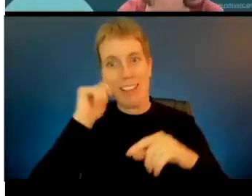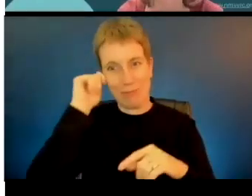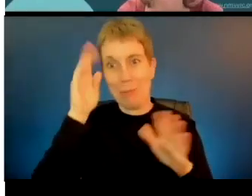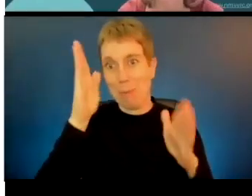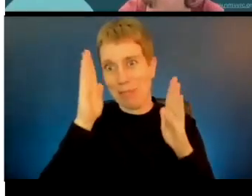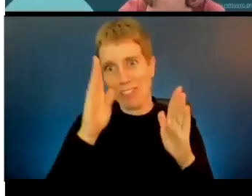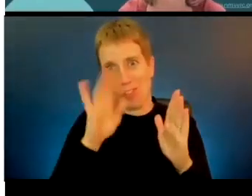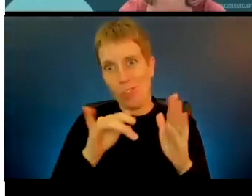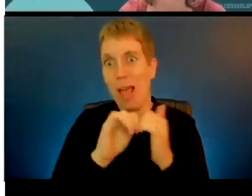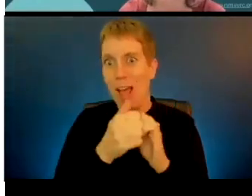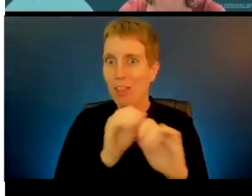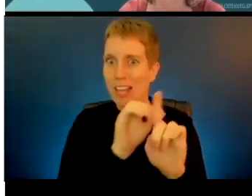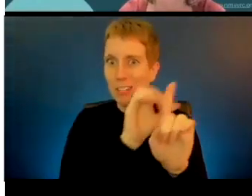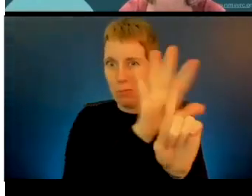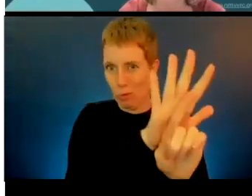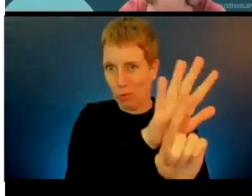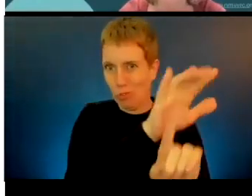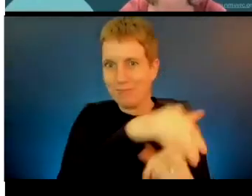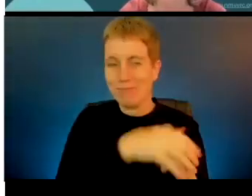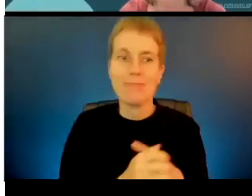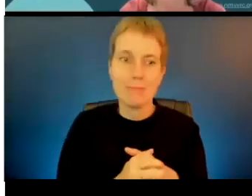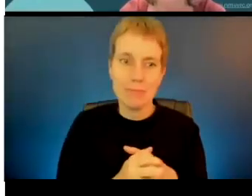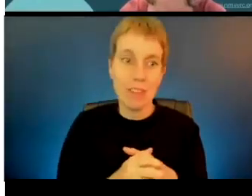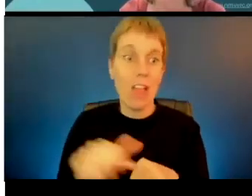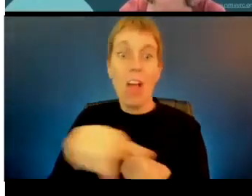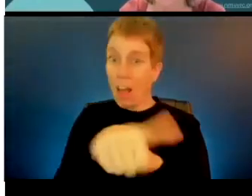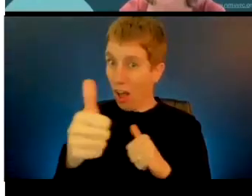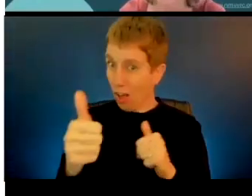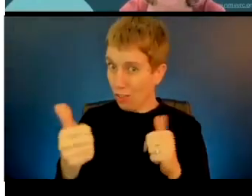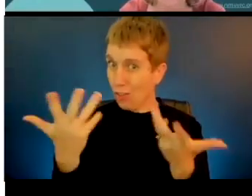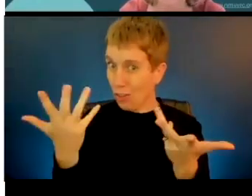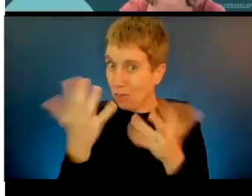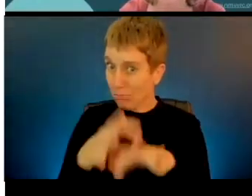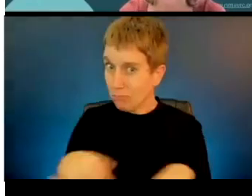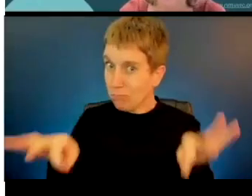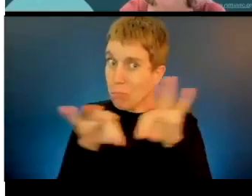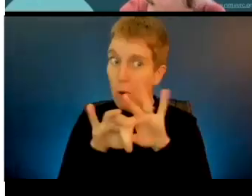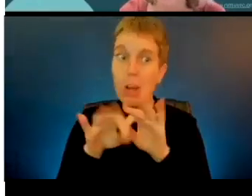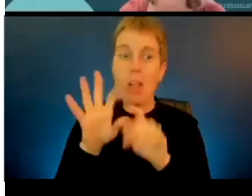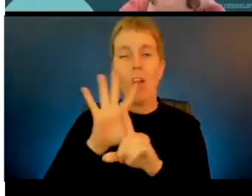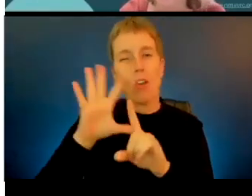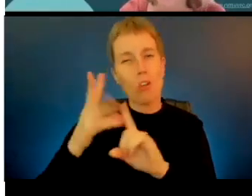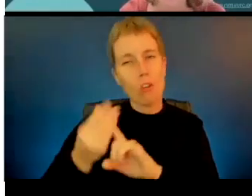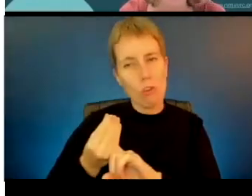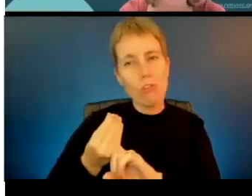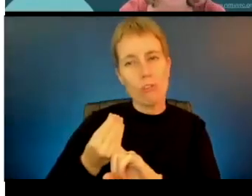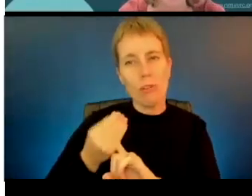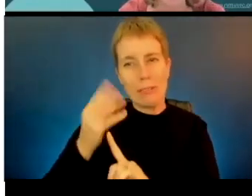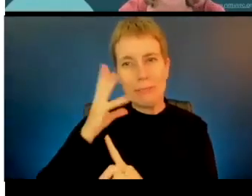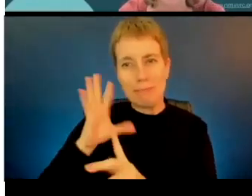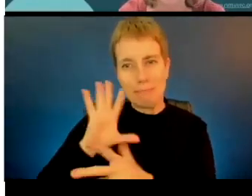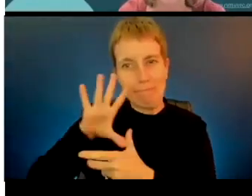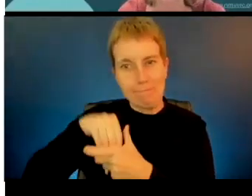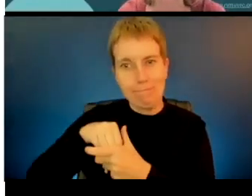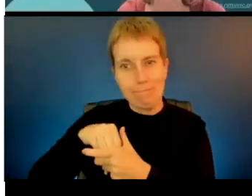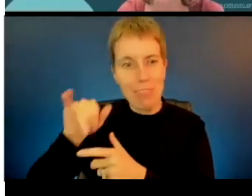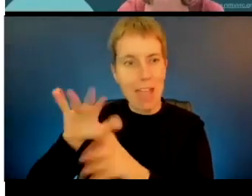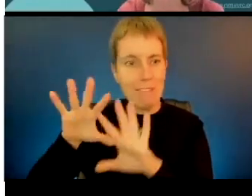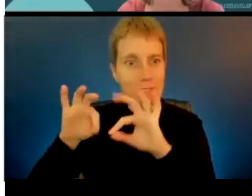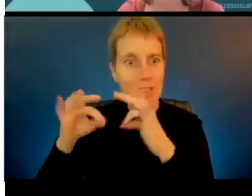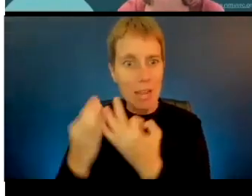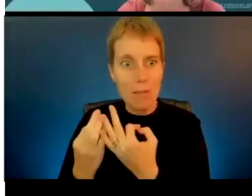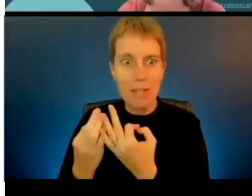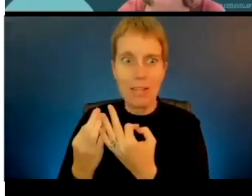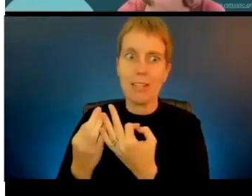of a family. We know that values and norms related to death and dying and grief is going to be extremely important. The